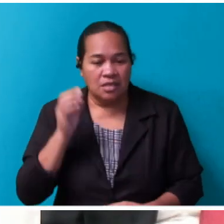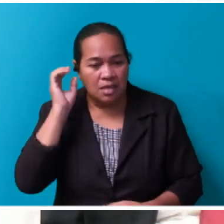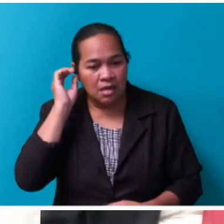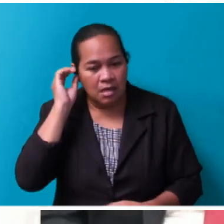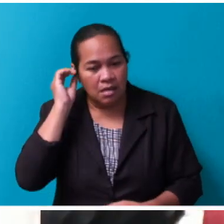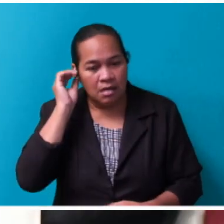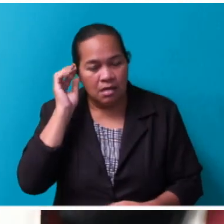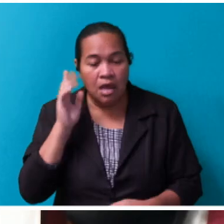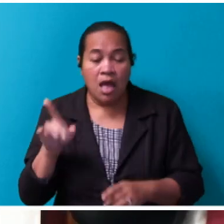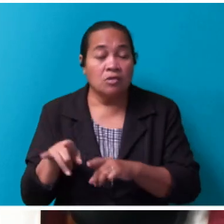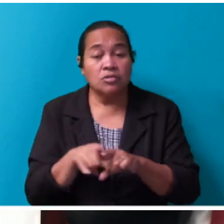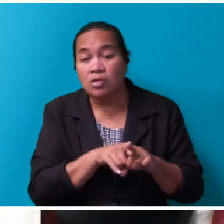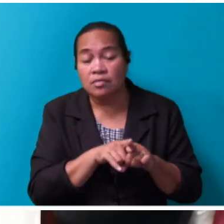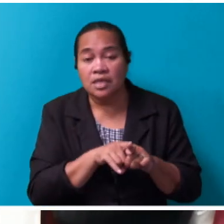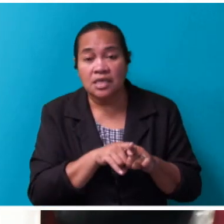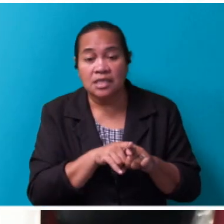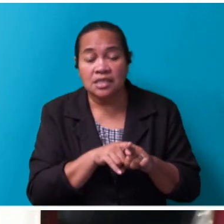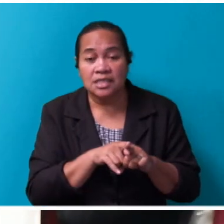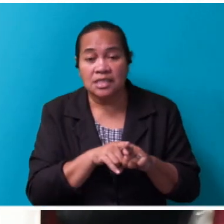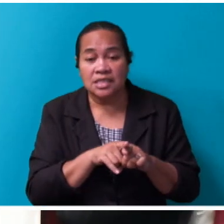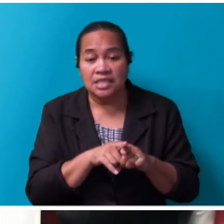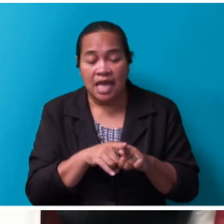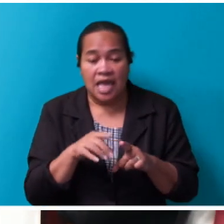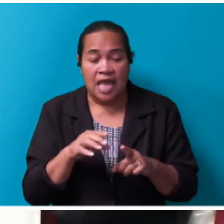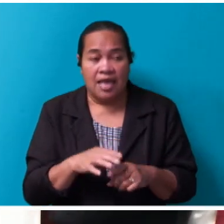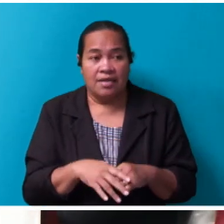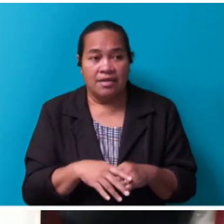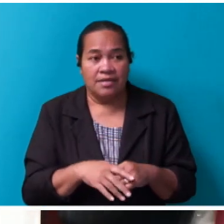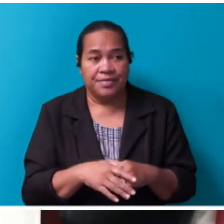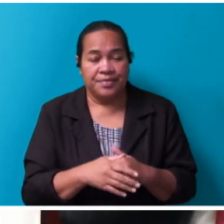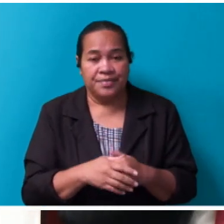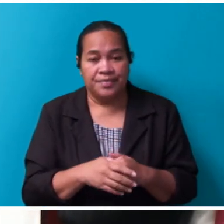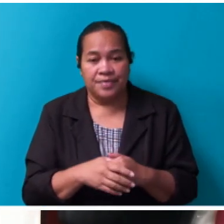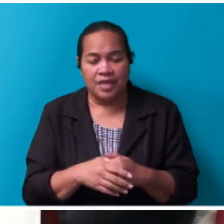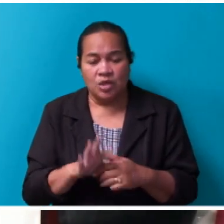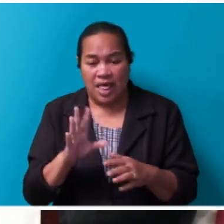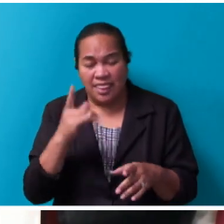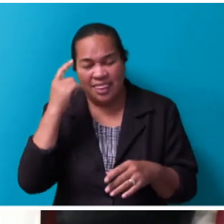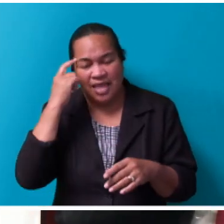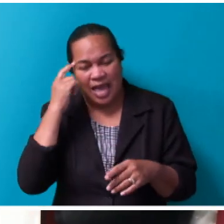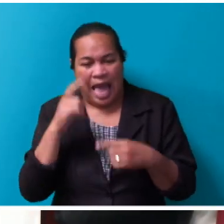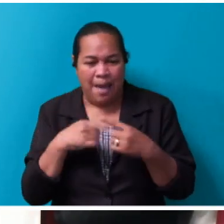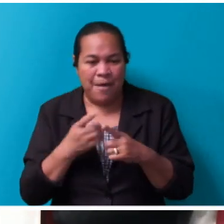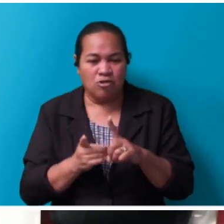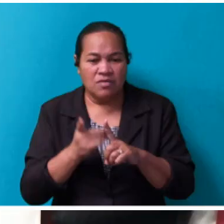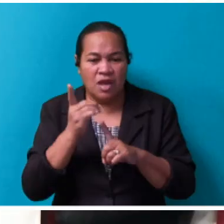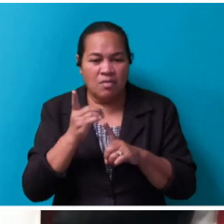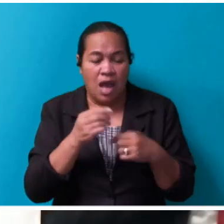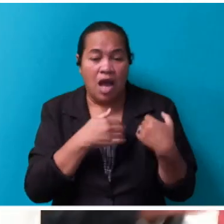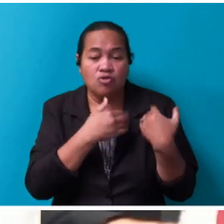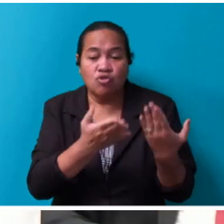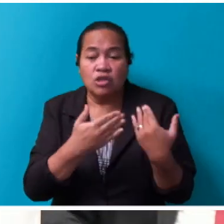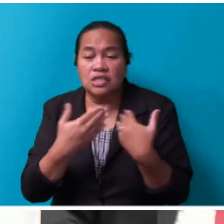is, like the need or the thinking around developing outsourcing